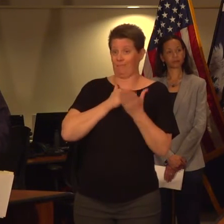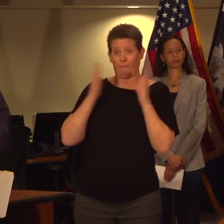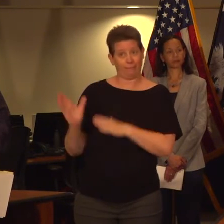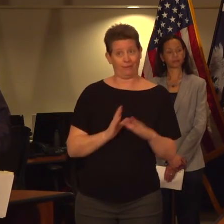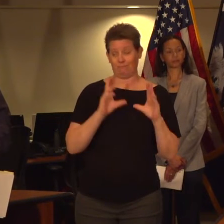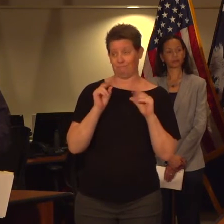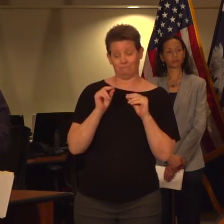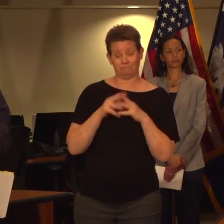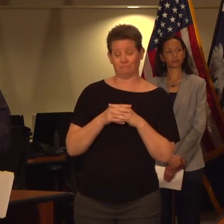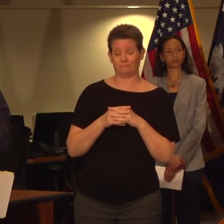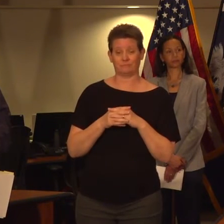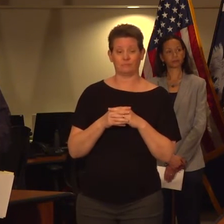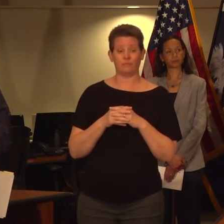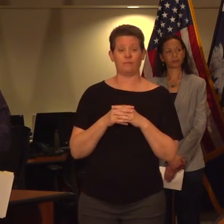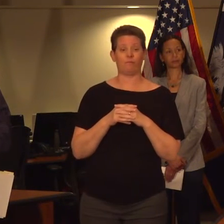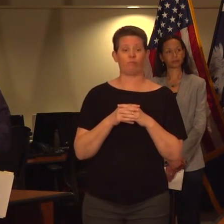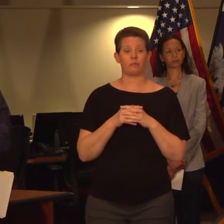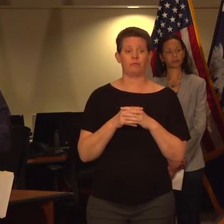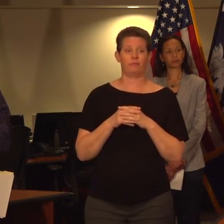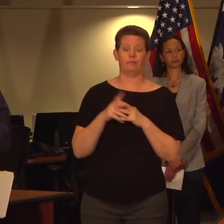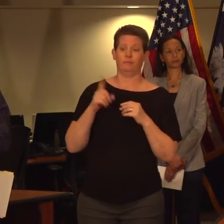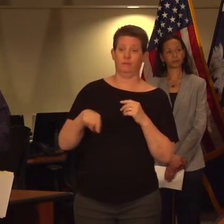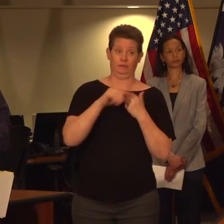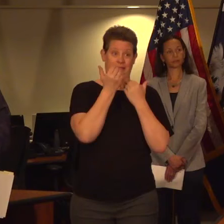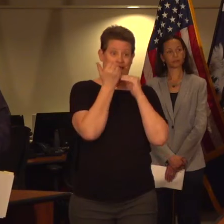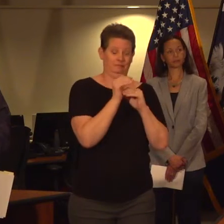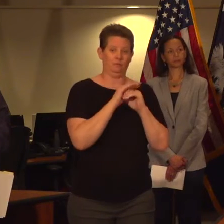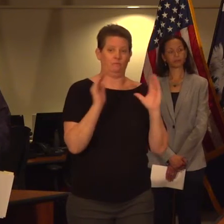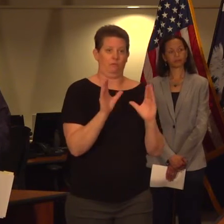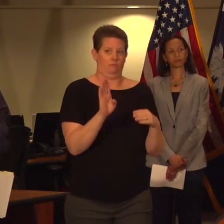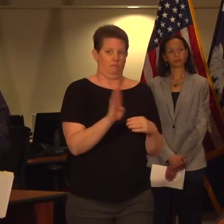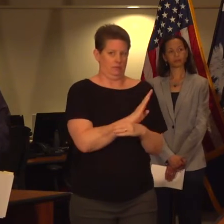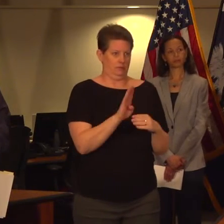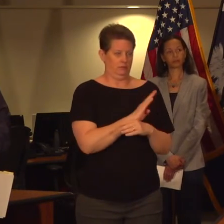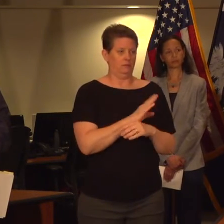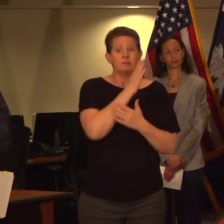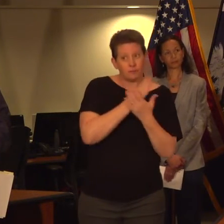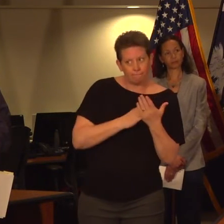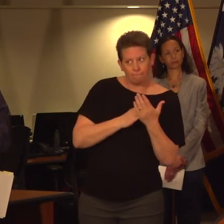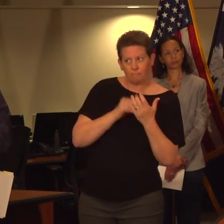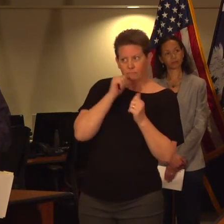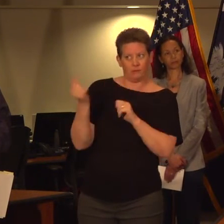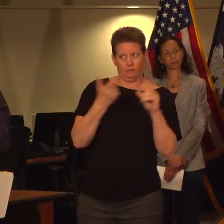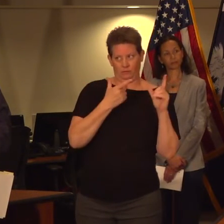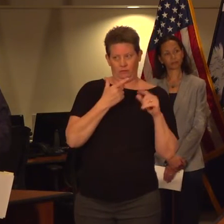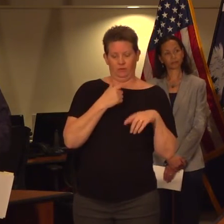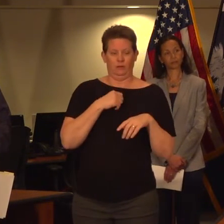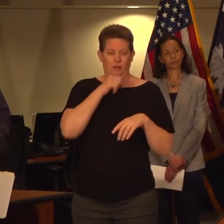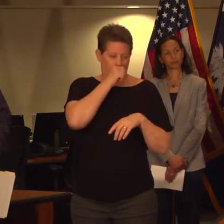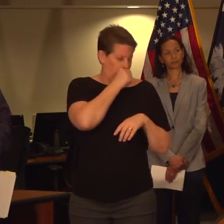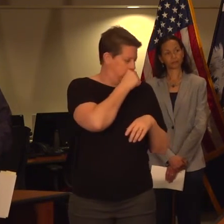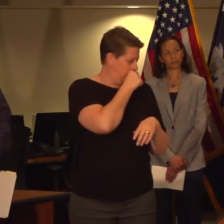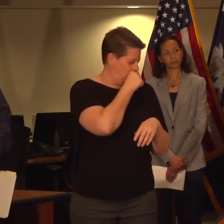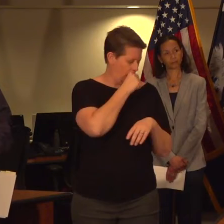are removing the restrictions that were on small retailers, some small retailers, not all small